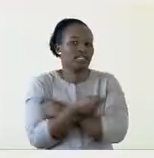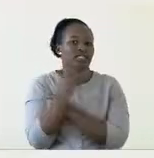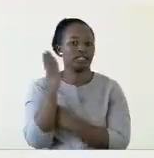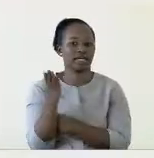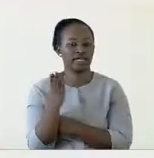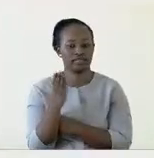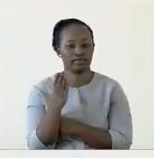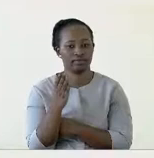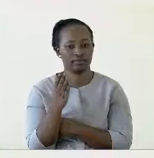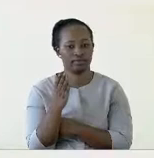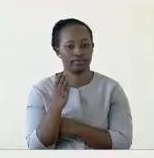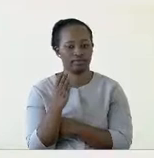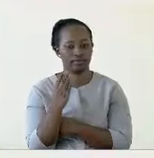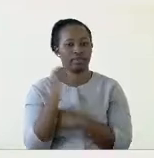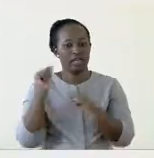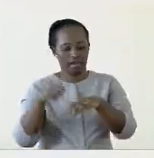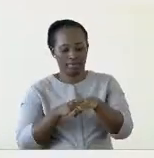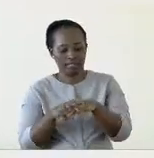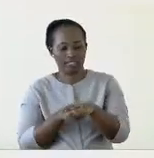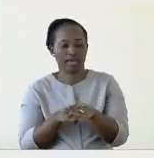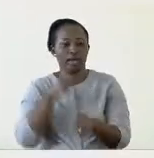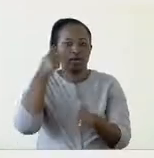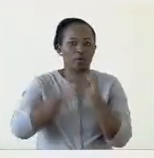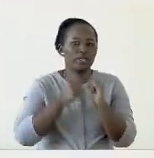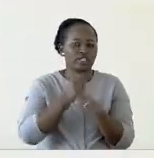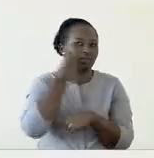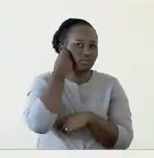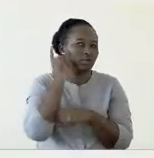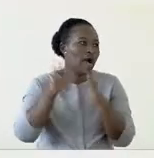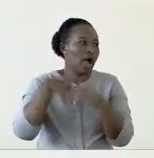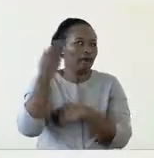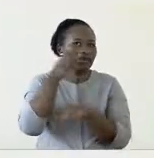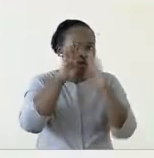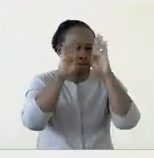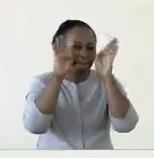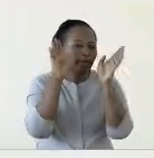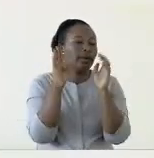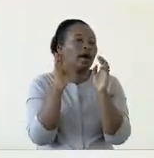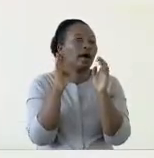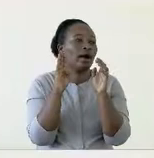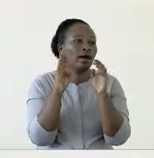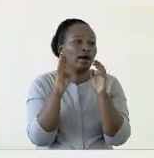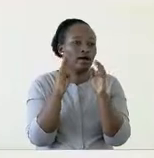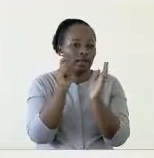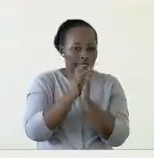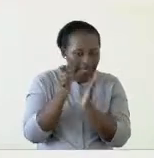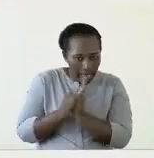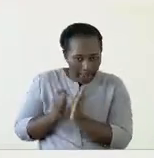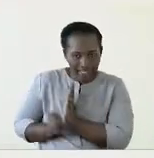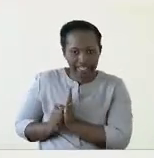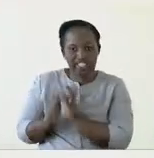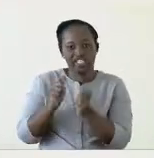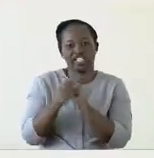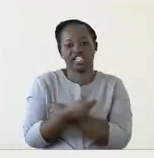cells, it can just be the skin, which detects, and after detecting, it register the change.